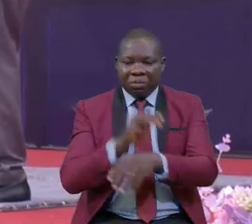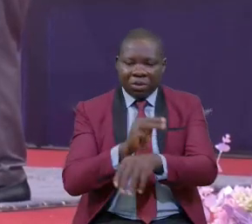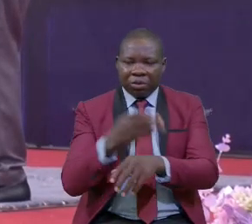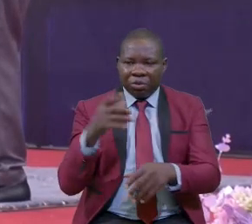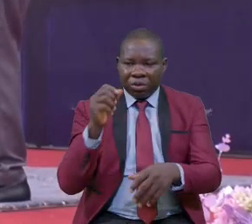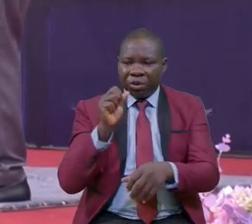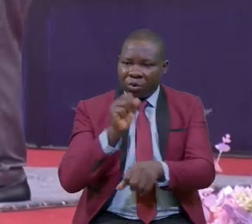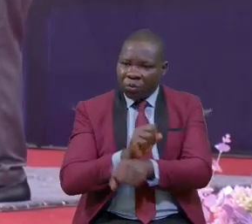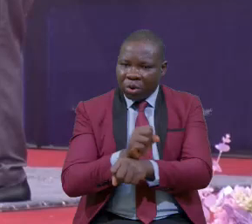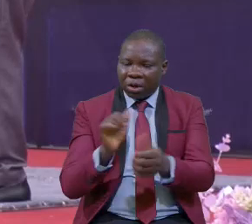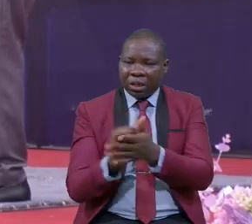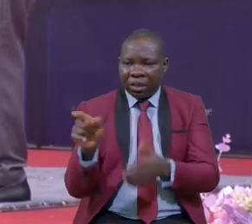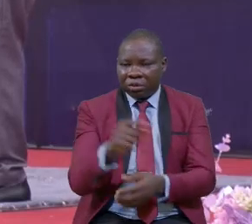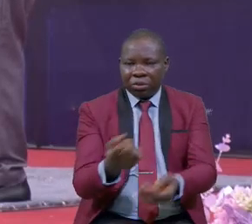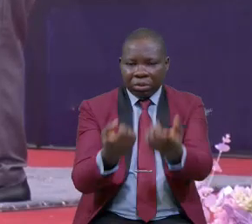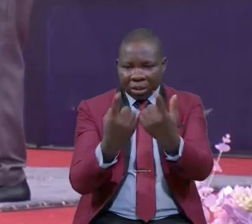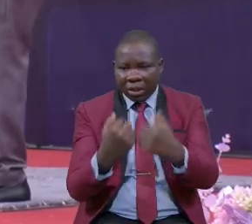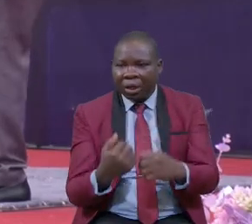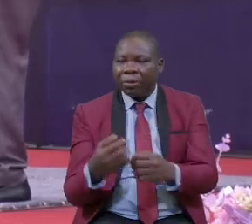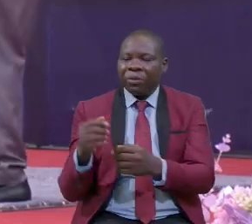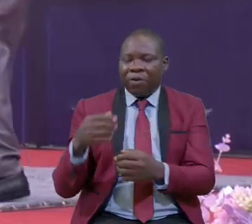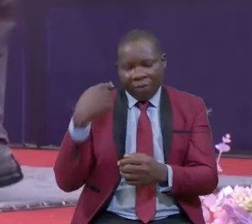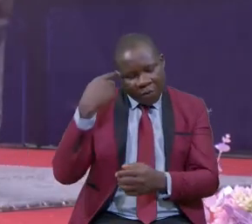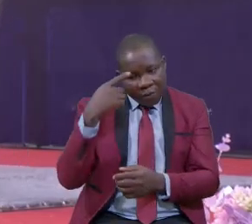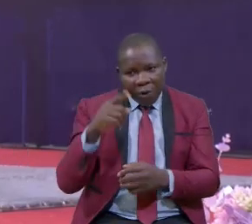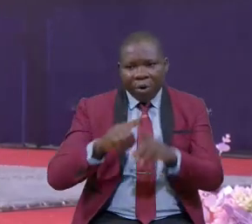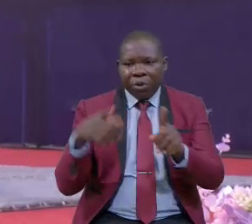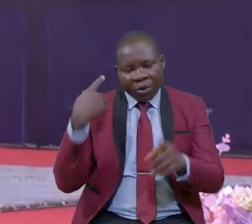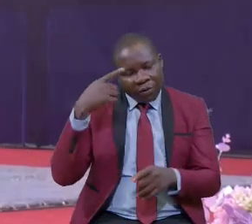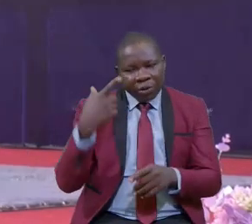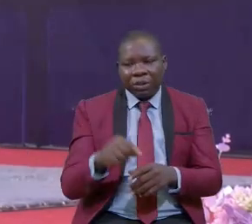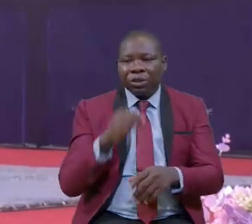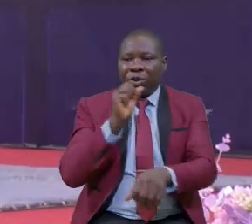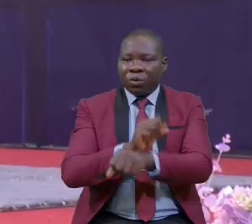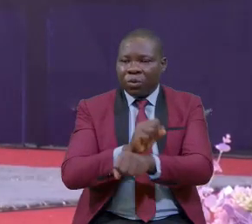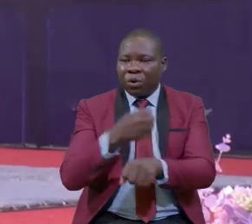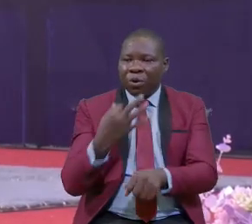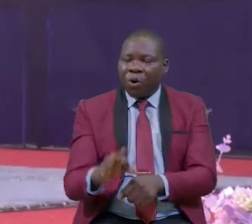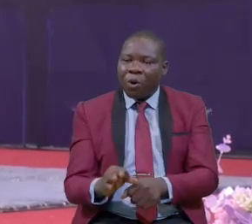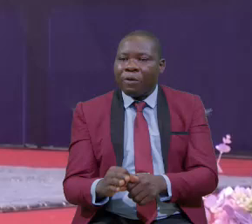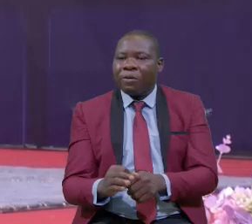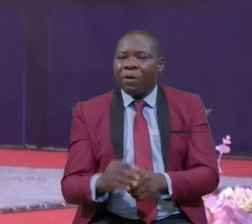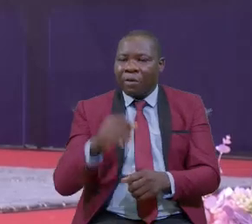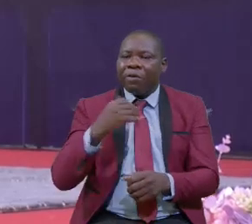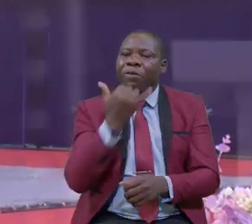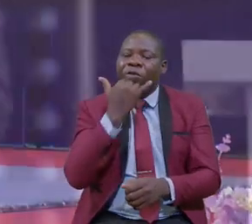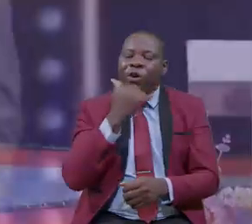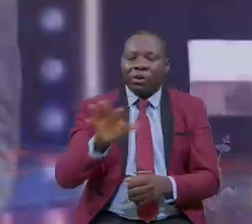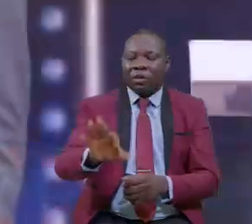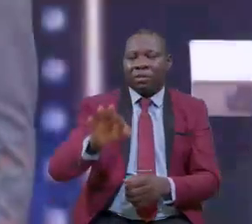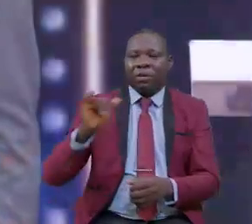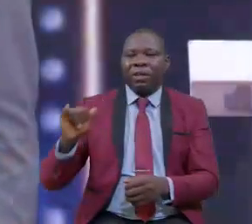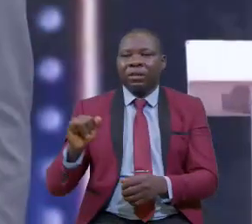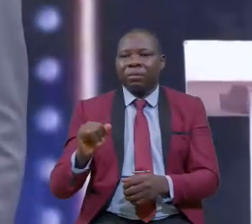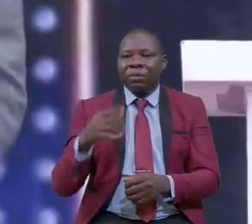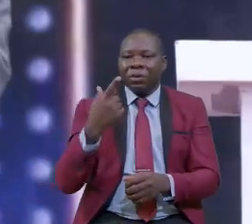for the ministry of fault finding. And then you begin to build fence around you. The people that will help you and take